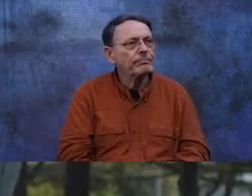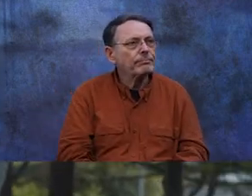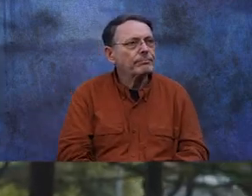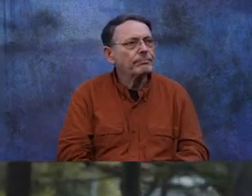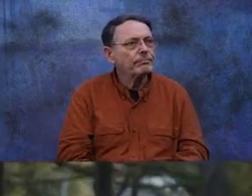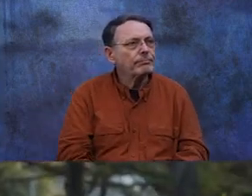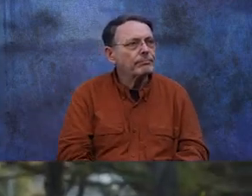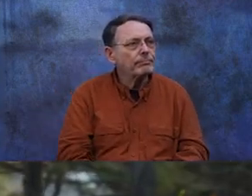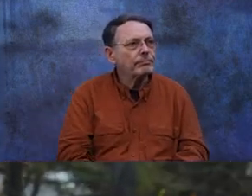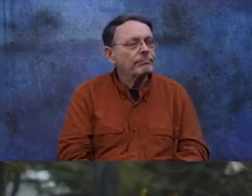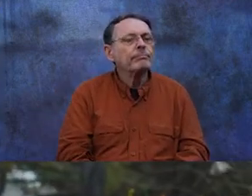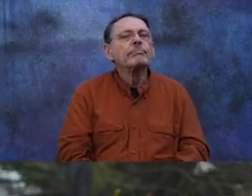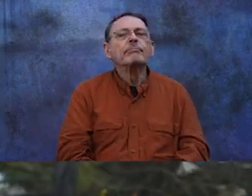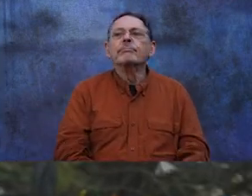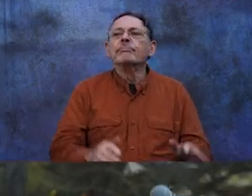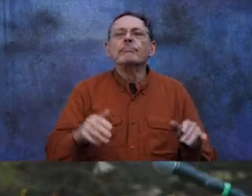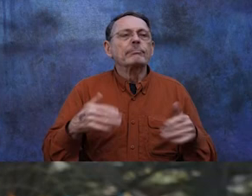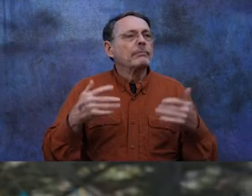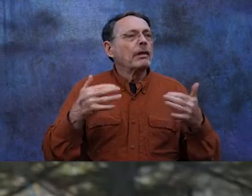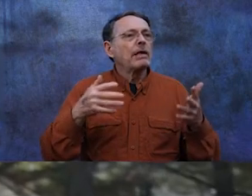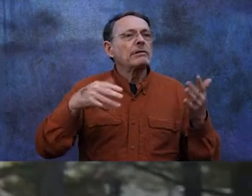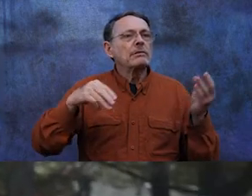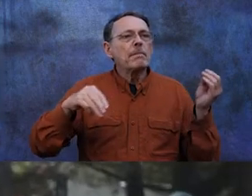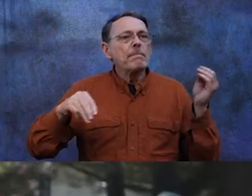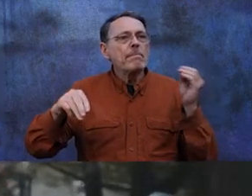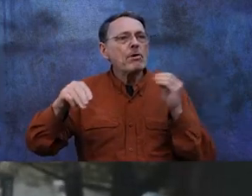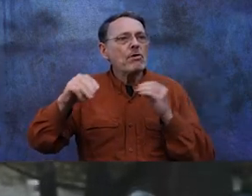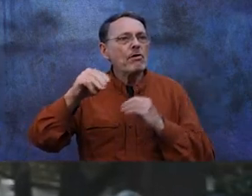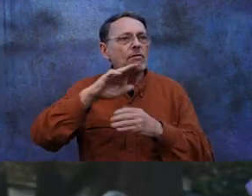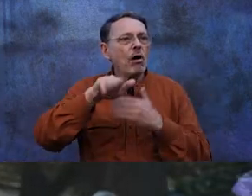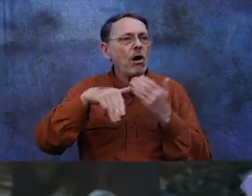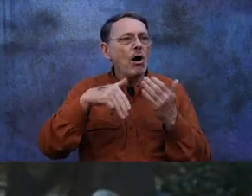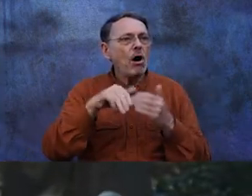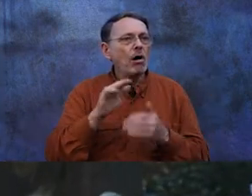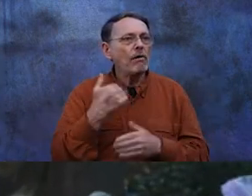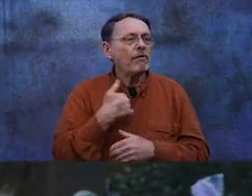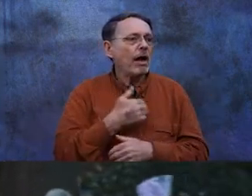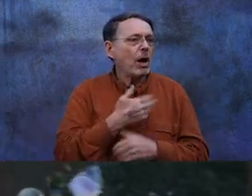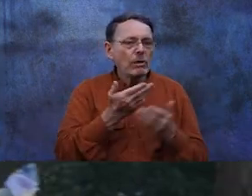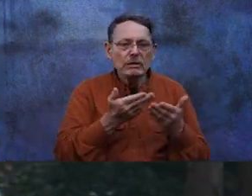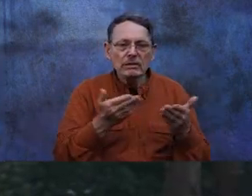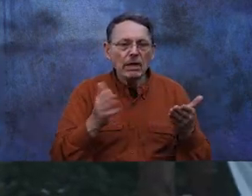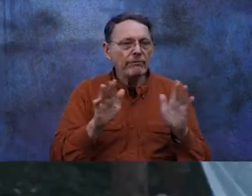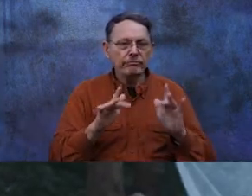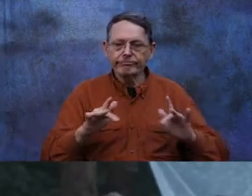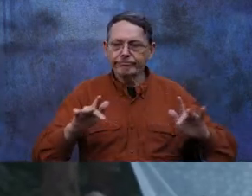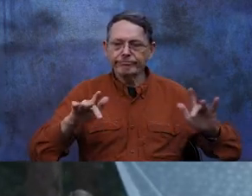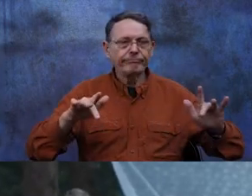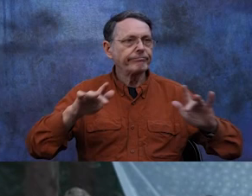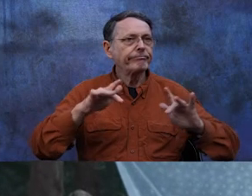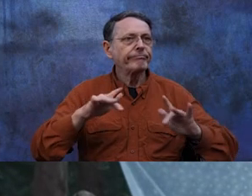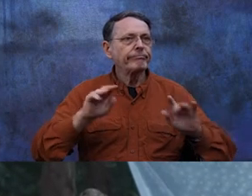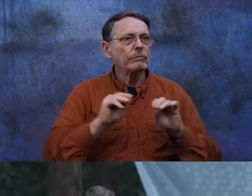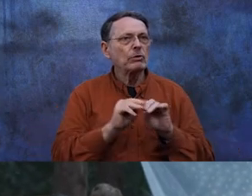let us gracefully move all the stuff and clear our dancing ground, clear it